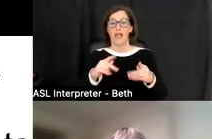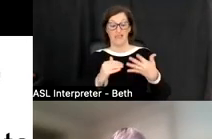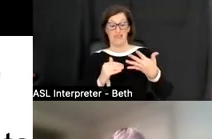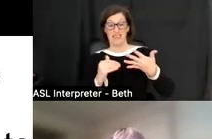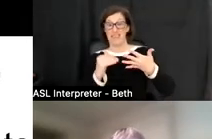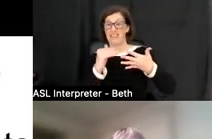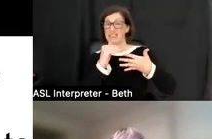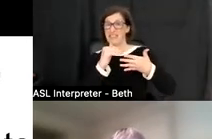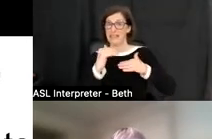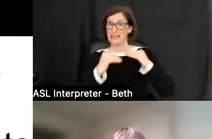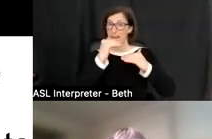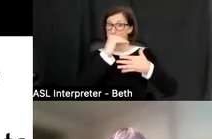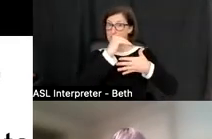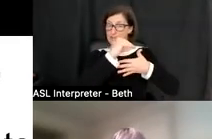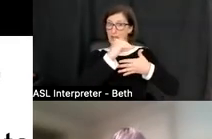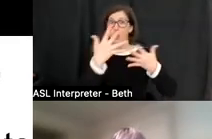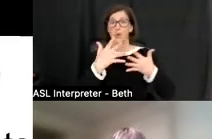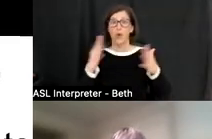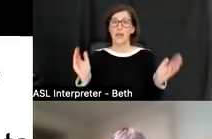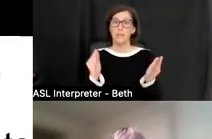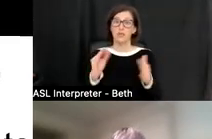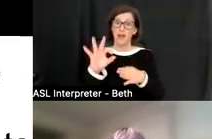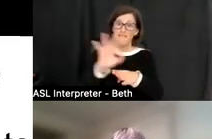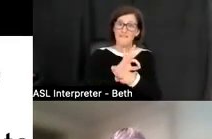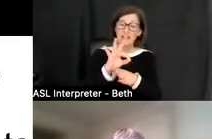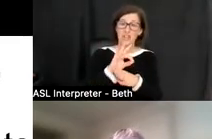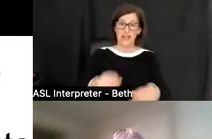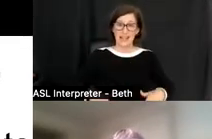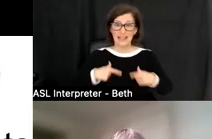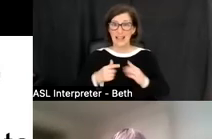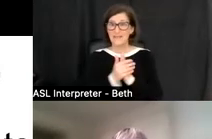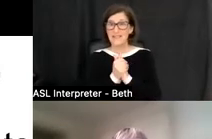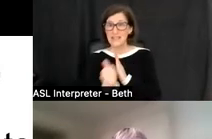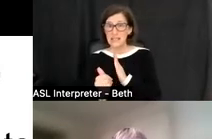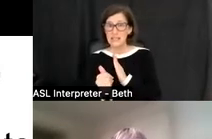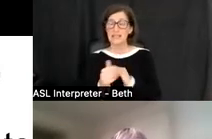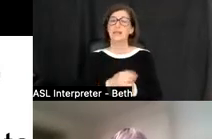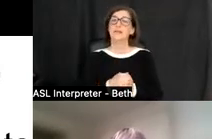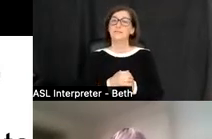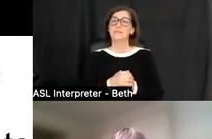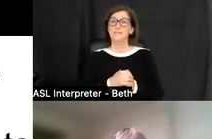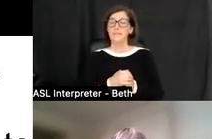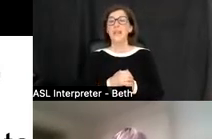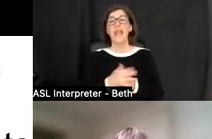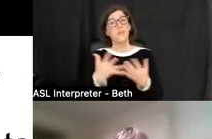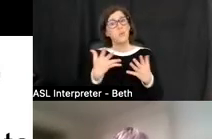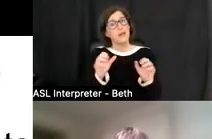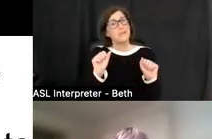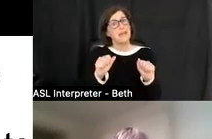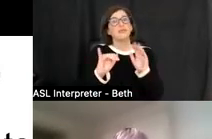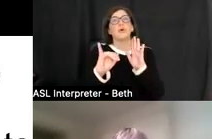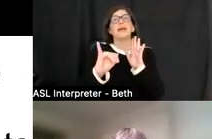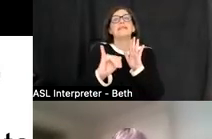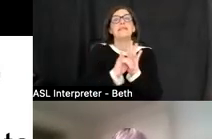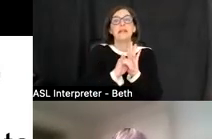steps, we would want to promote functioning and life skills. And then here we want to be able to identify